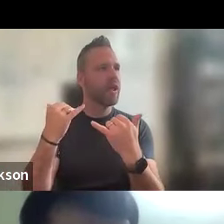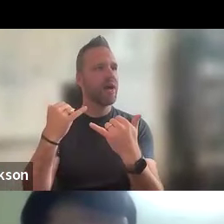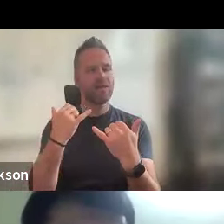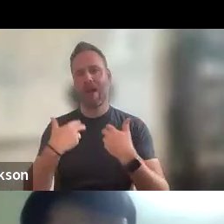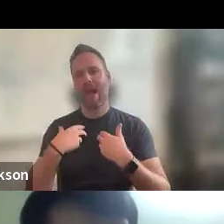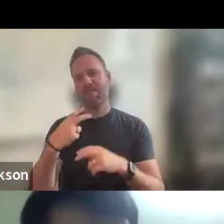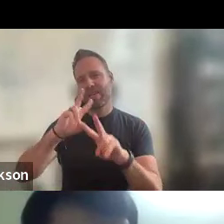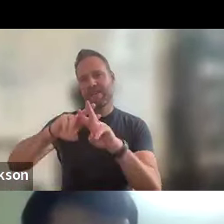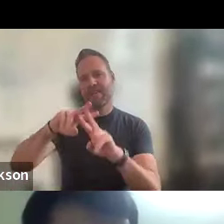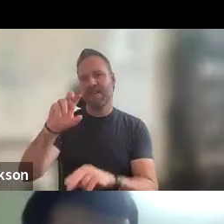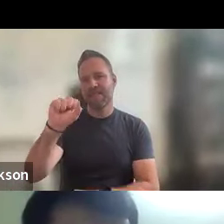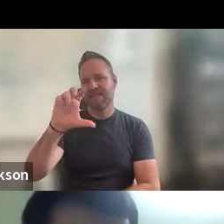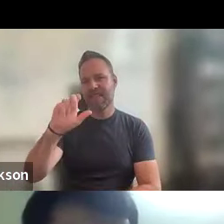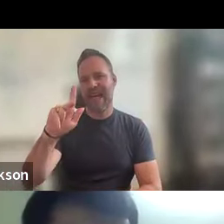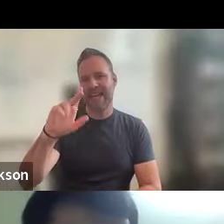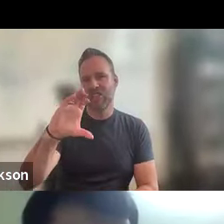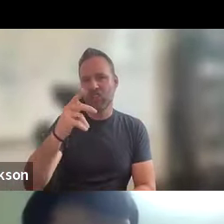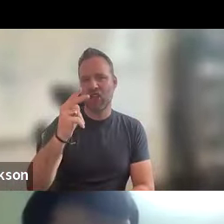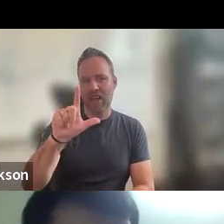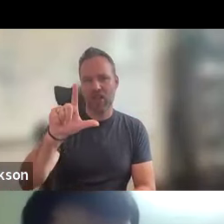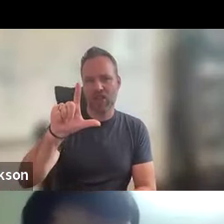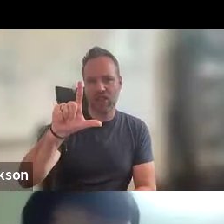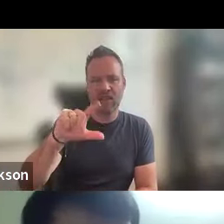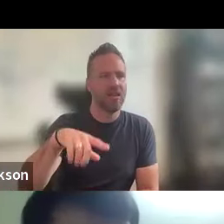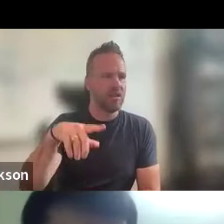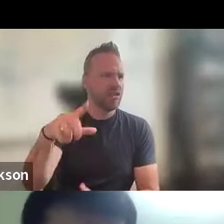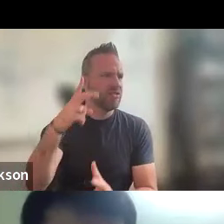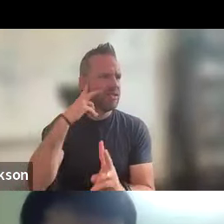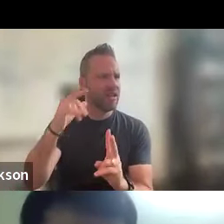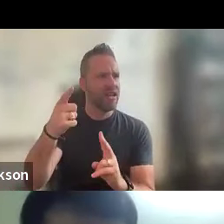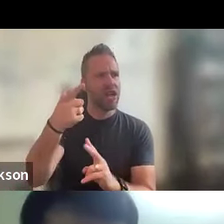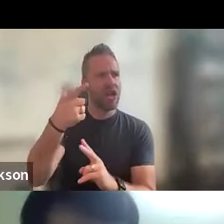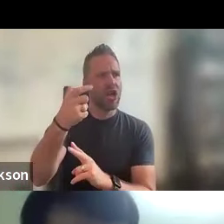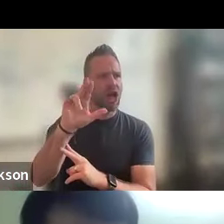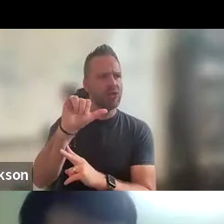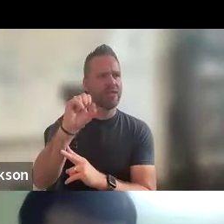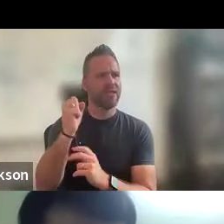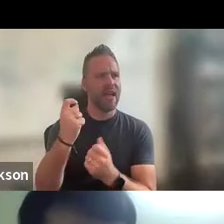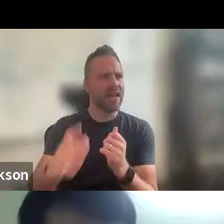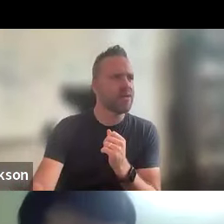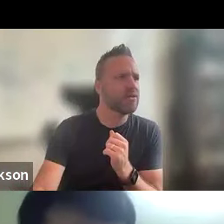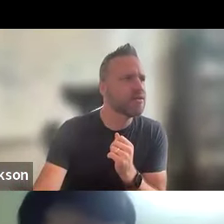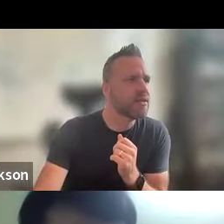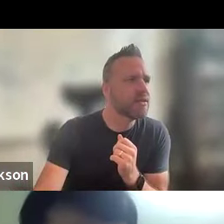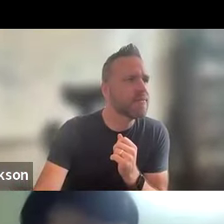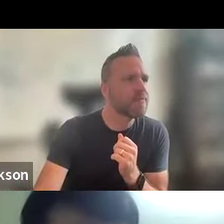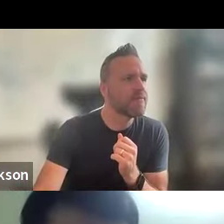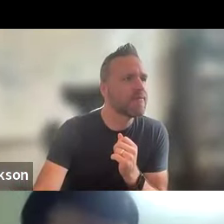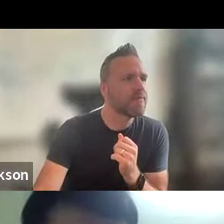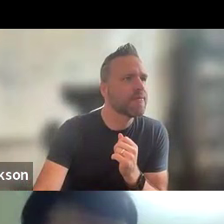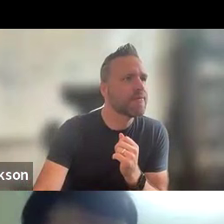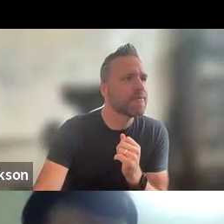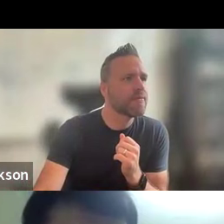not a big deal. Today, we have a Slack channel that's been set up. Hopefully you can see it. It's